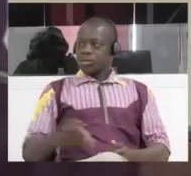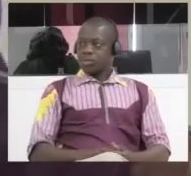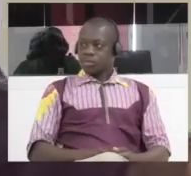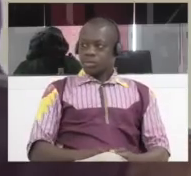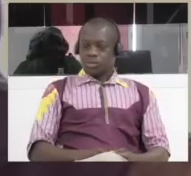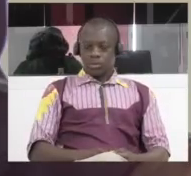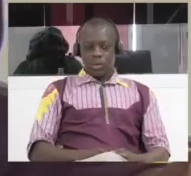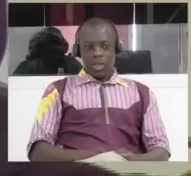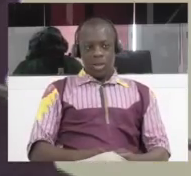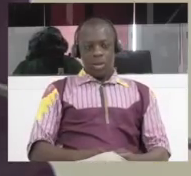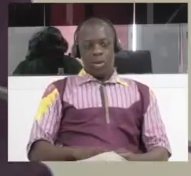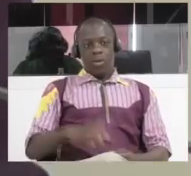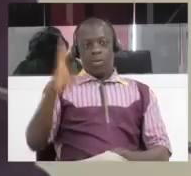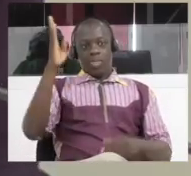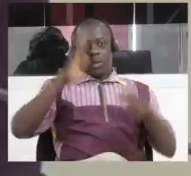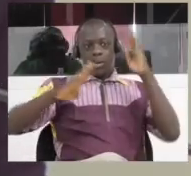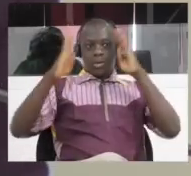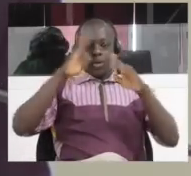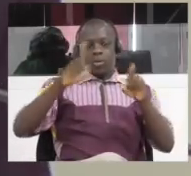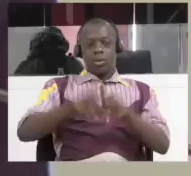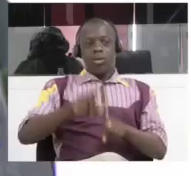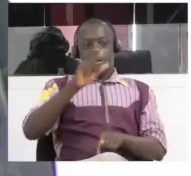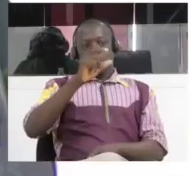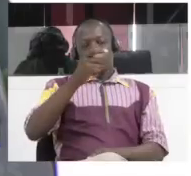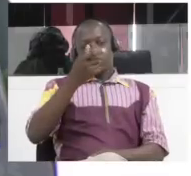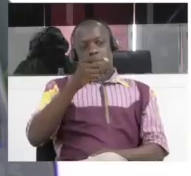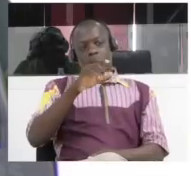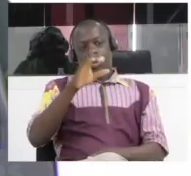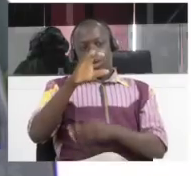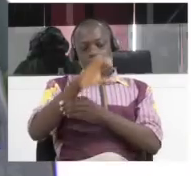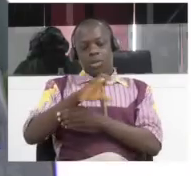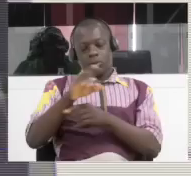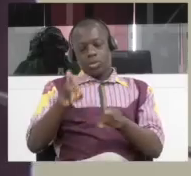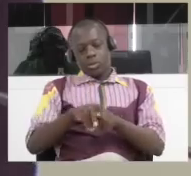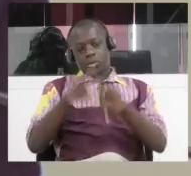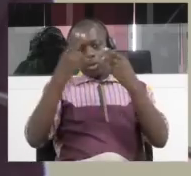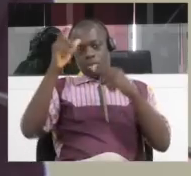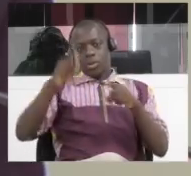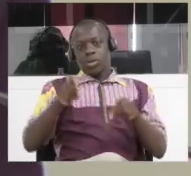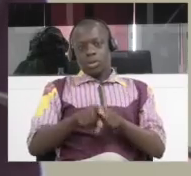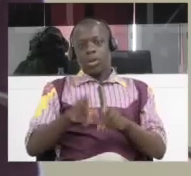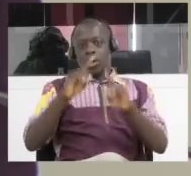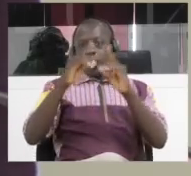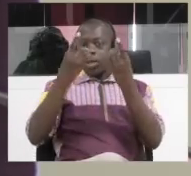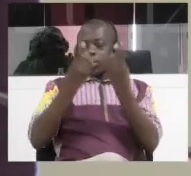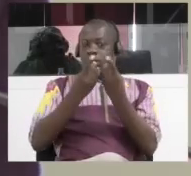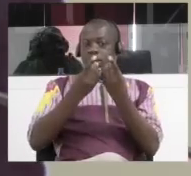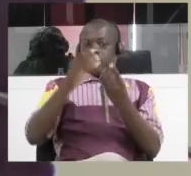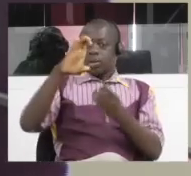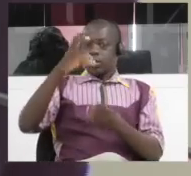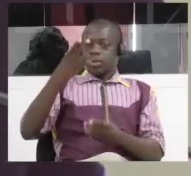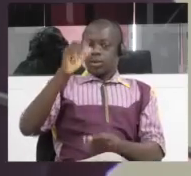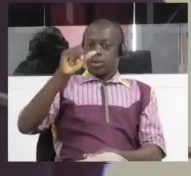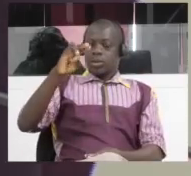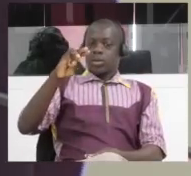Thank you very much, my counsel, and thank you, General Cham. We appreciate your testimony. Are